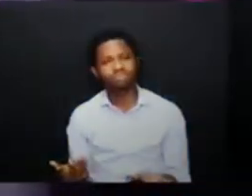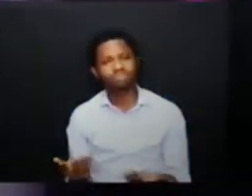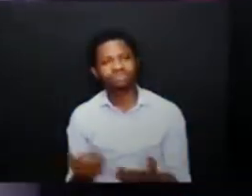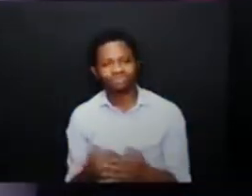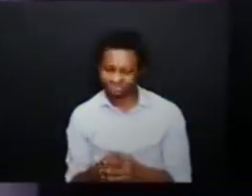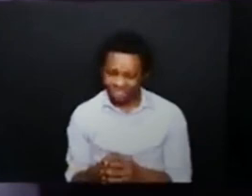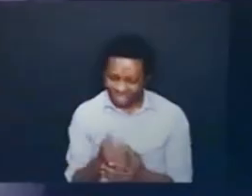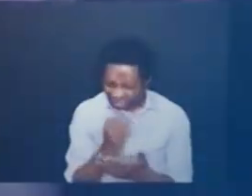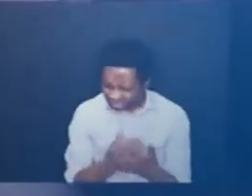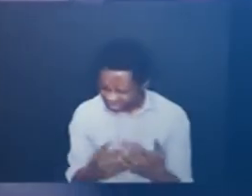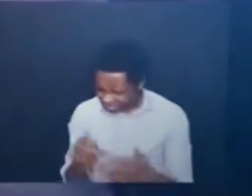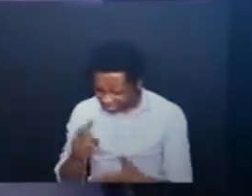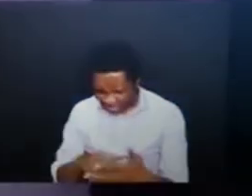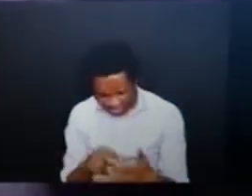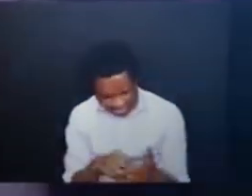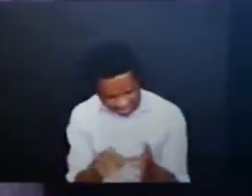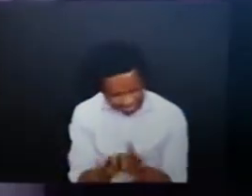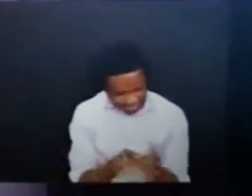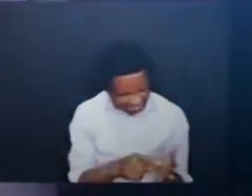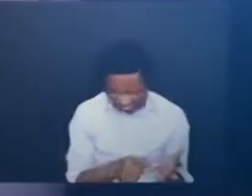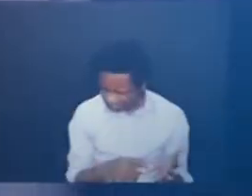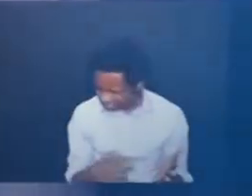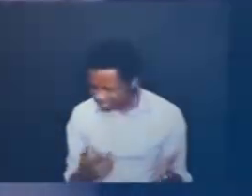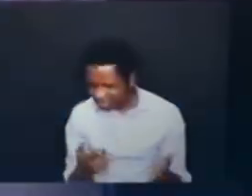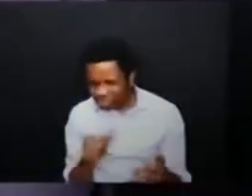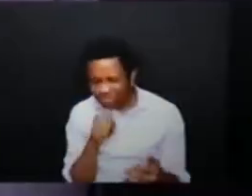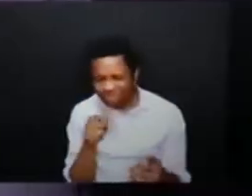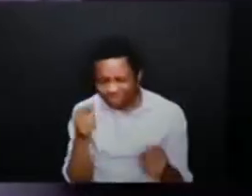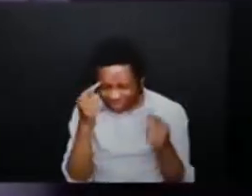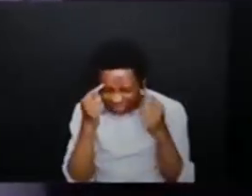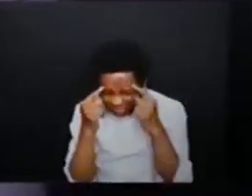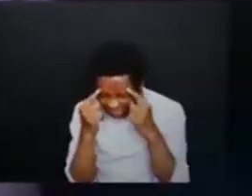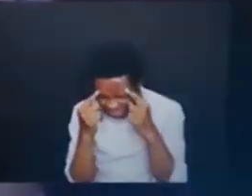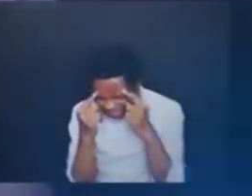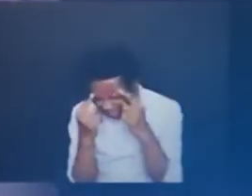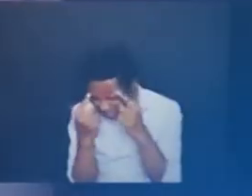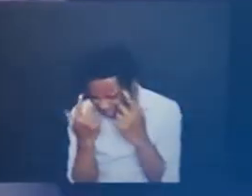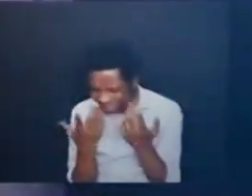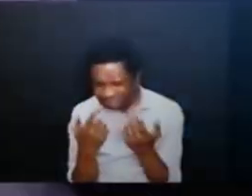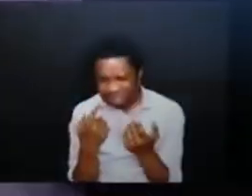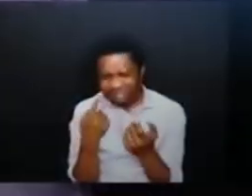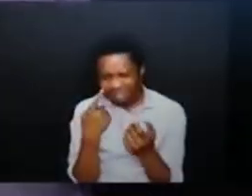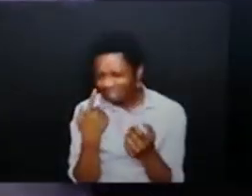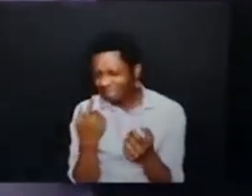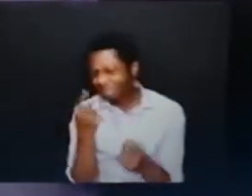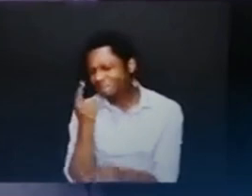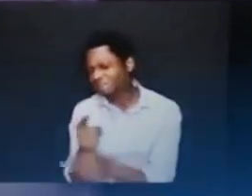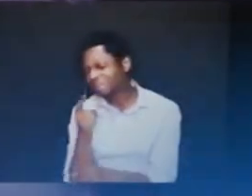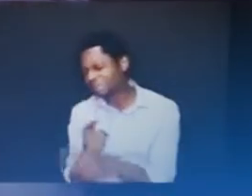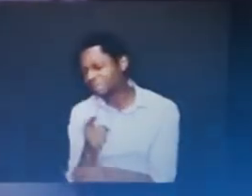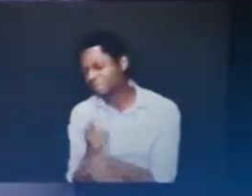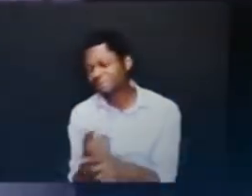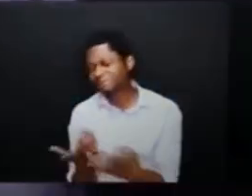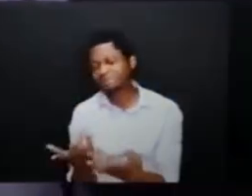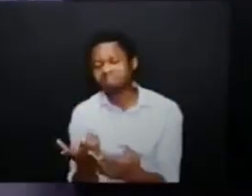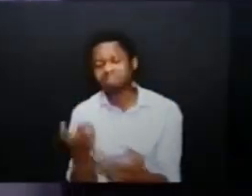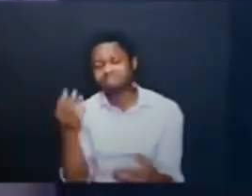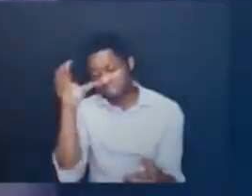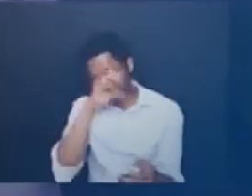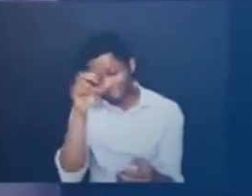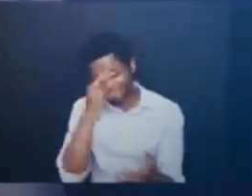Sometimes when you read these verses and you don't meditate, you may think that this is just a rhyme. But it's a fact. You see, with